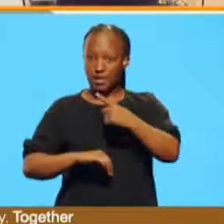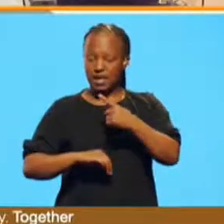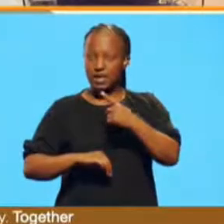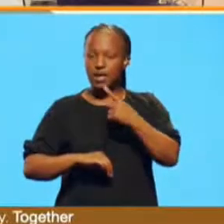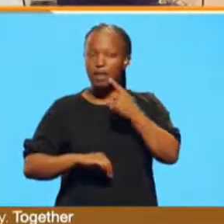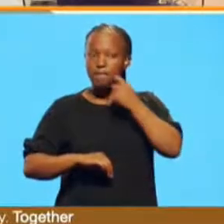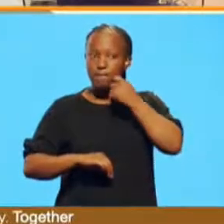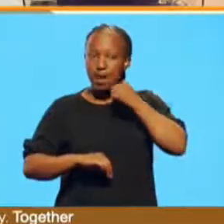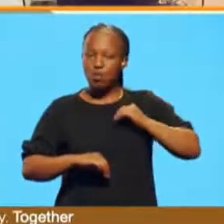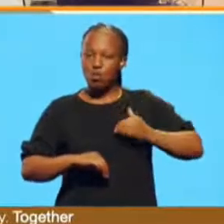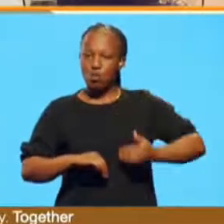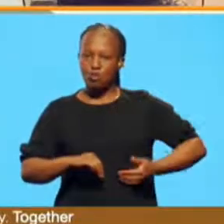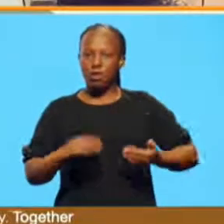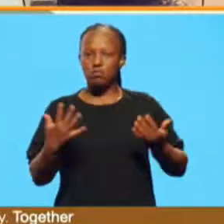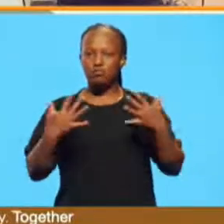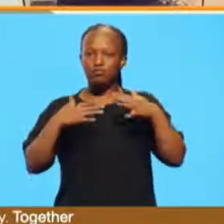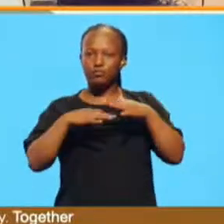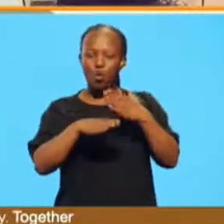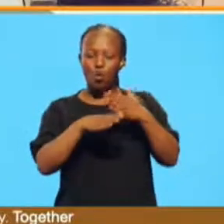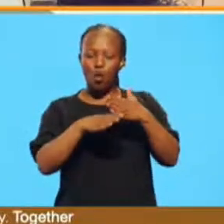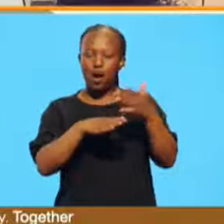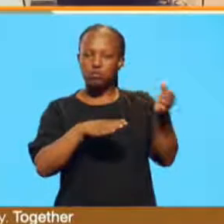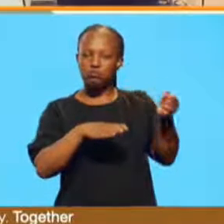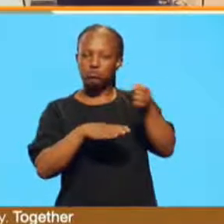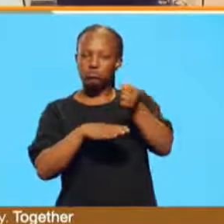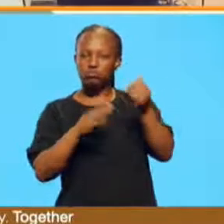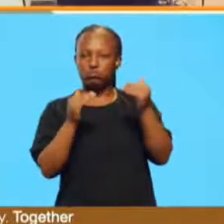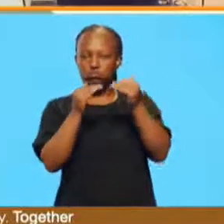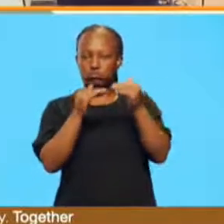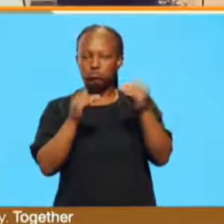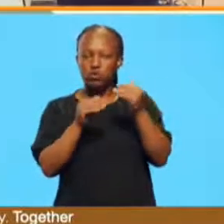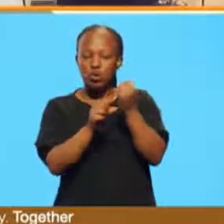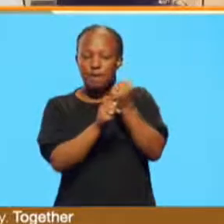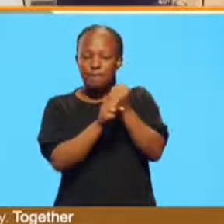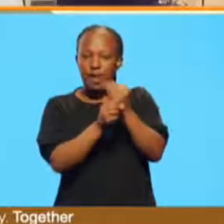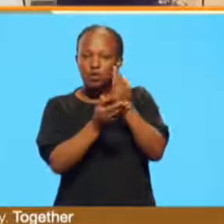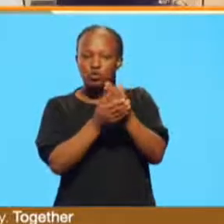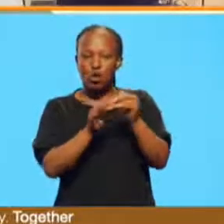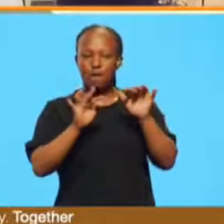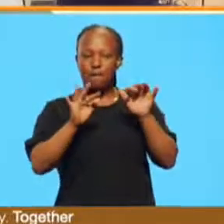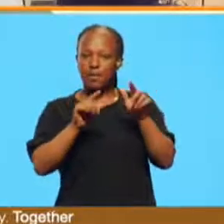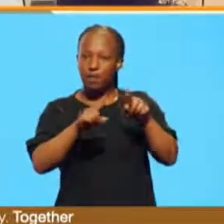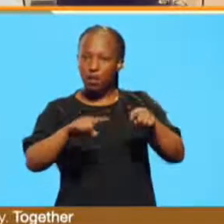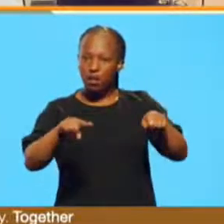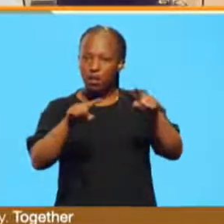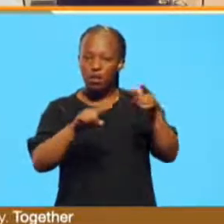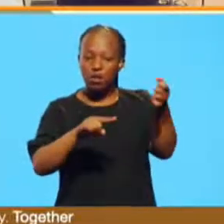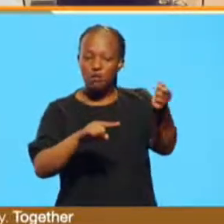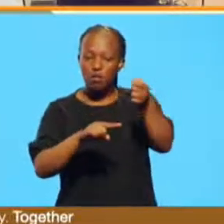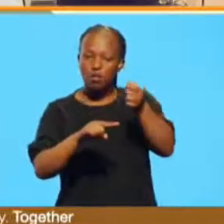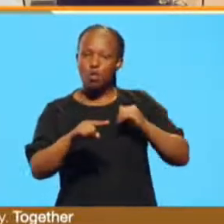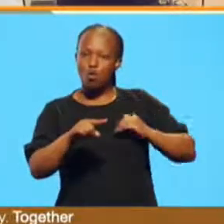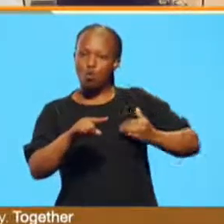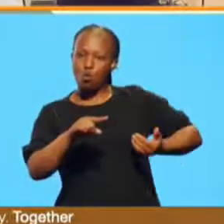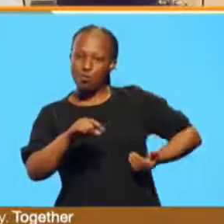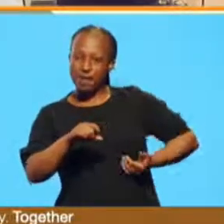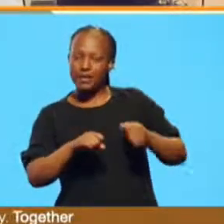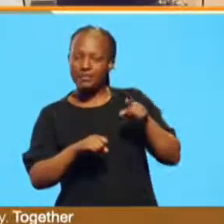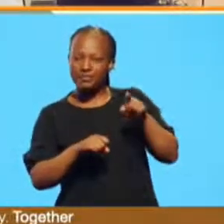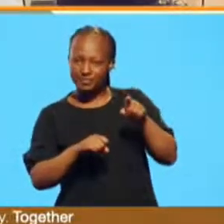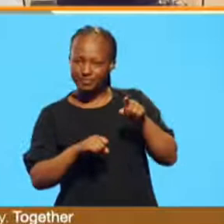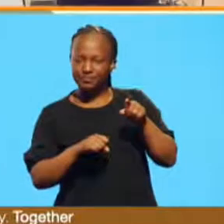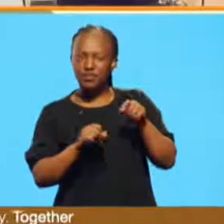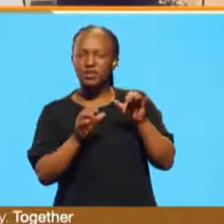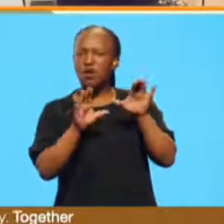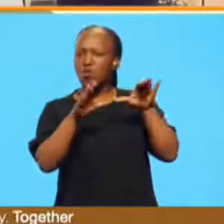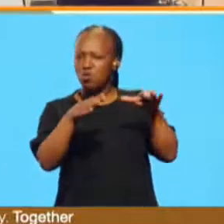do 4 things. It's employment equity, where you ensure that people that you employ are women, the same group that I